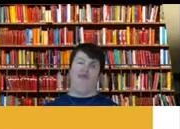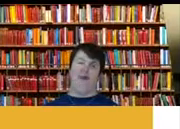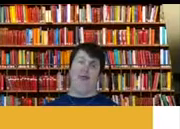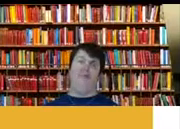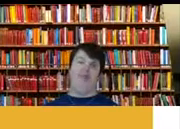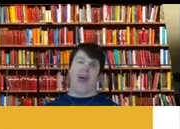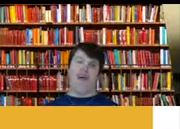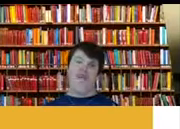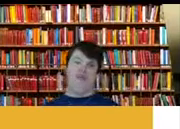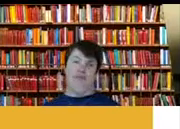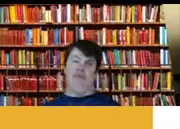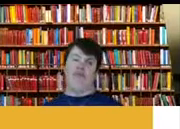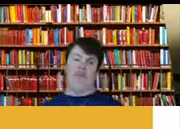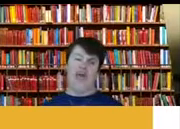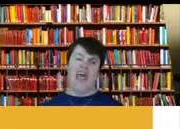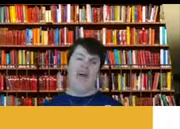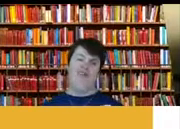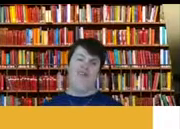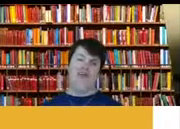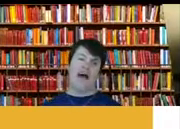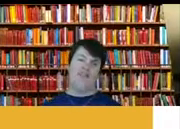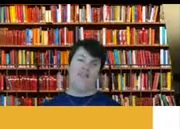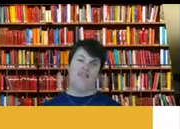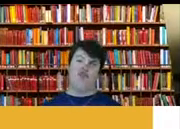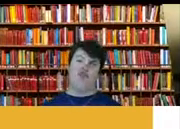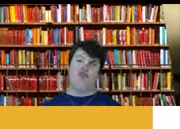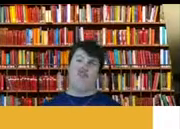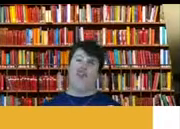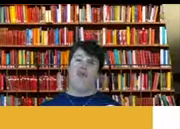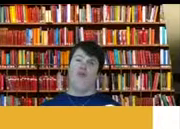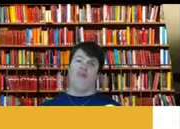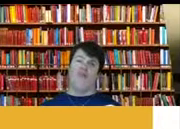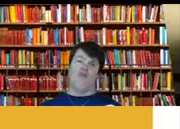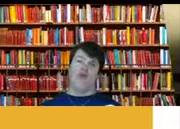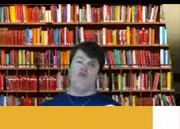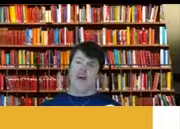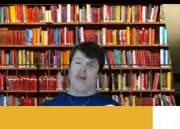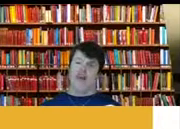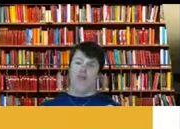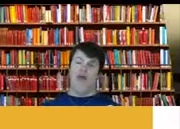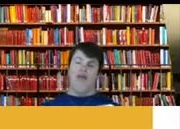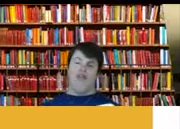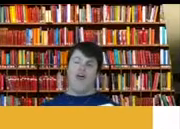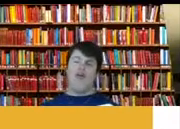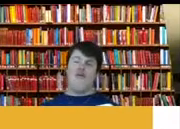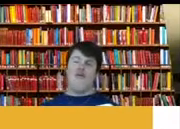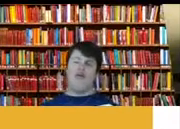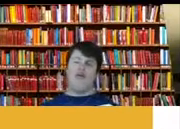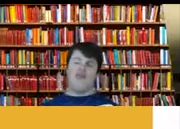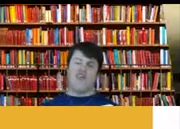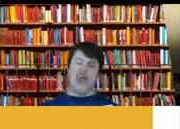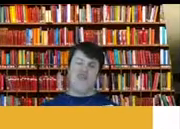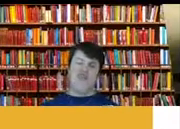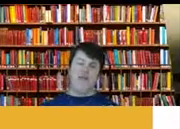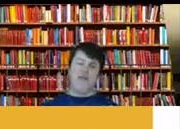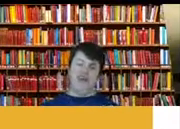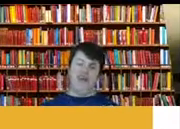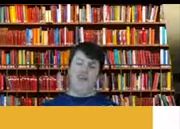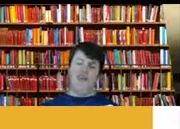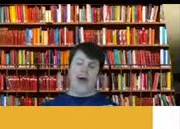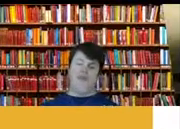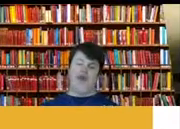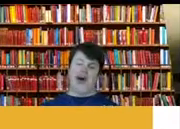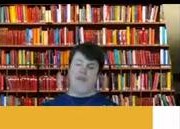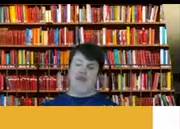priestly blessing if they have blemishes on their hands is because it's a distraction and we're not supposed to be distracted. Then we start to see